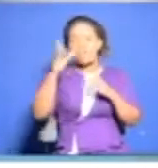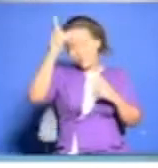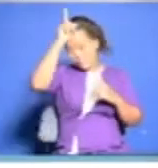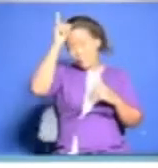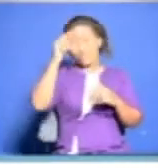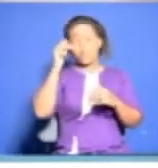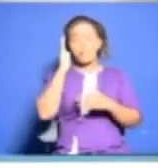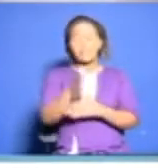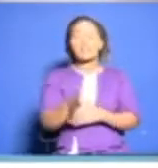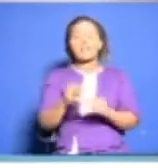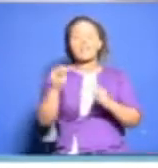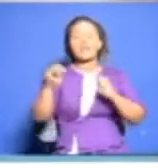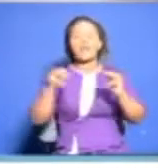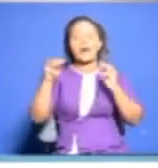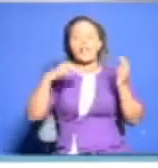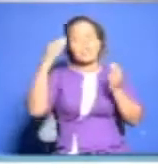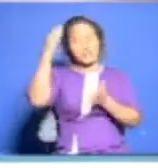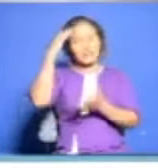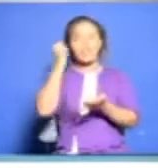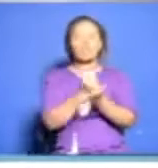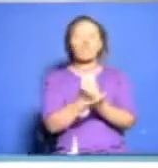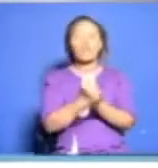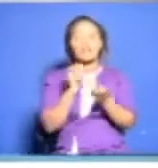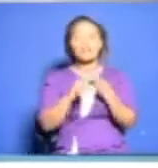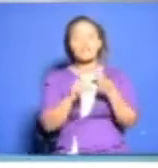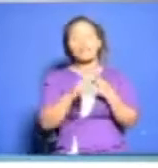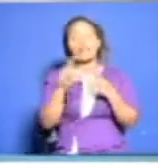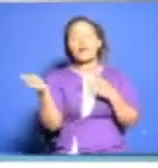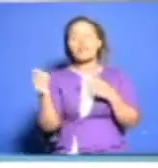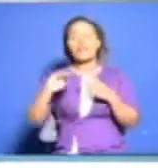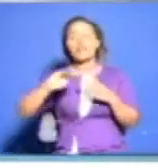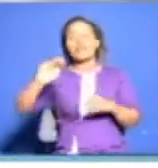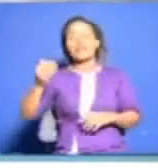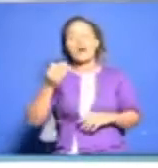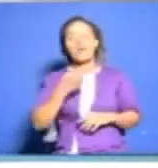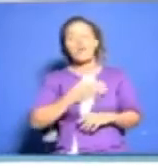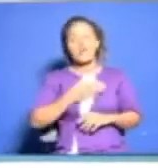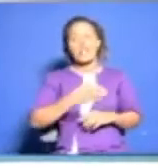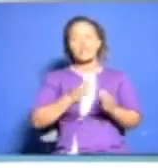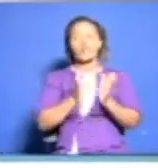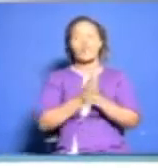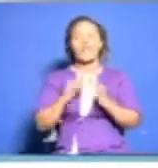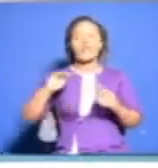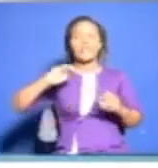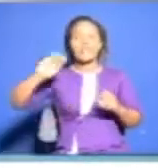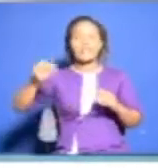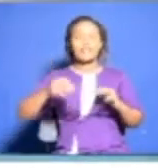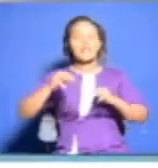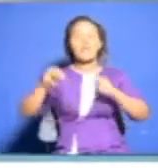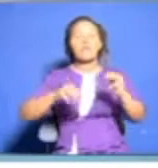the headquarters. Mm-hmm. A municipality, a town council and a city are managed by